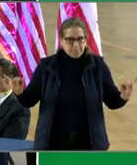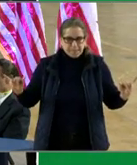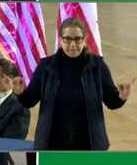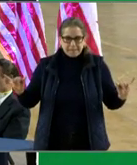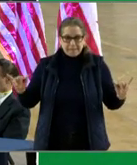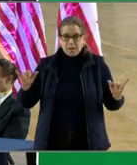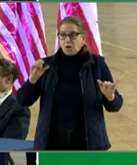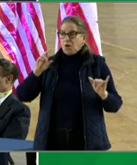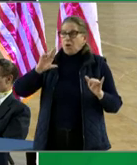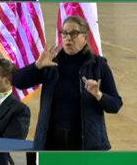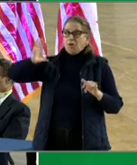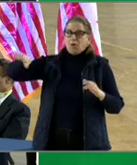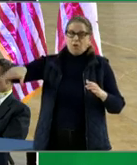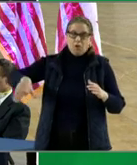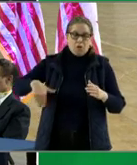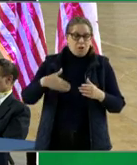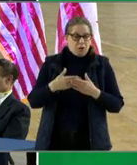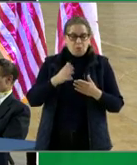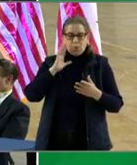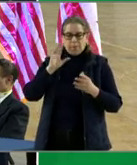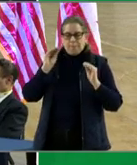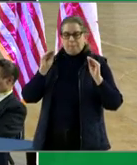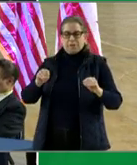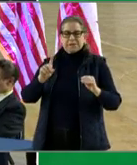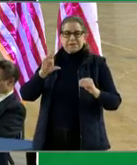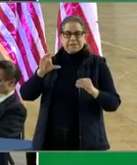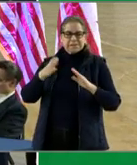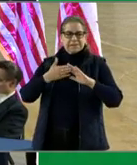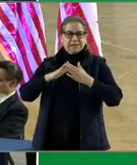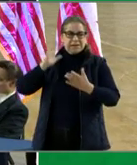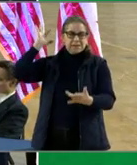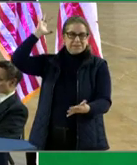why the model, as it relates to medical